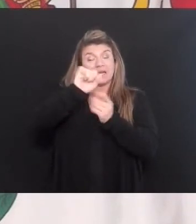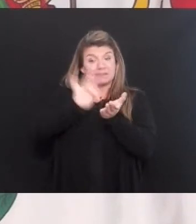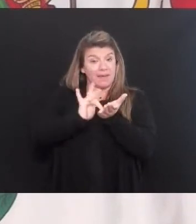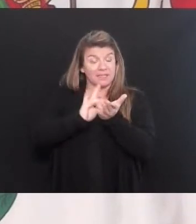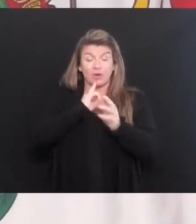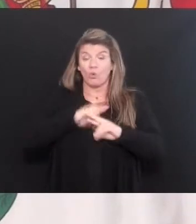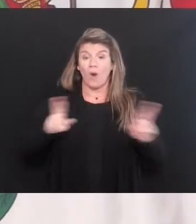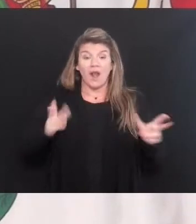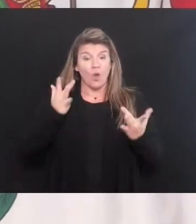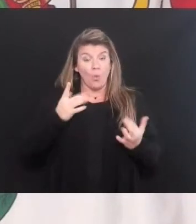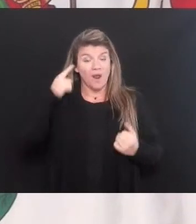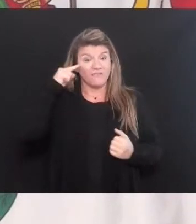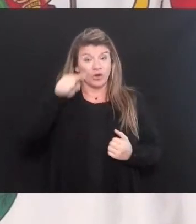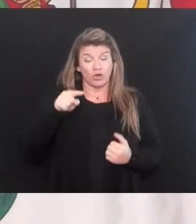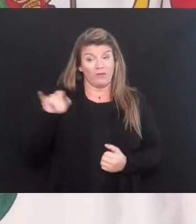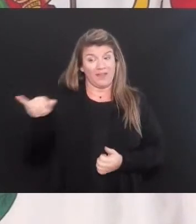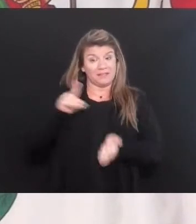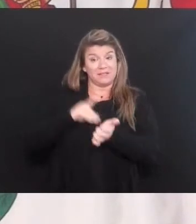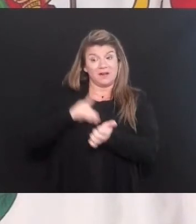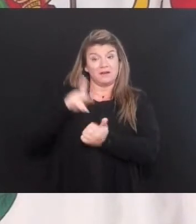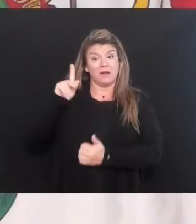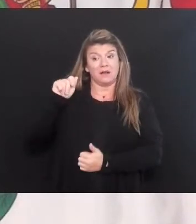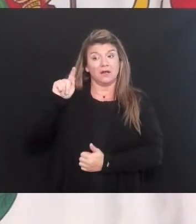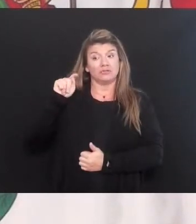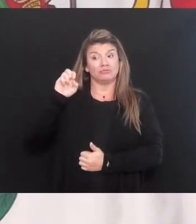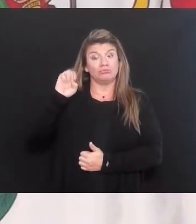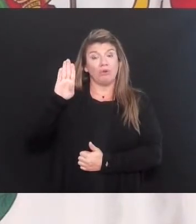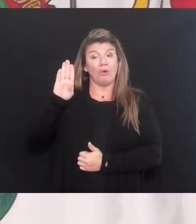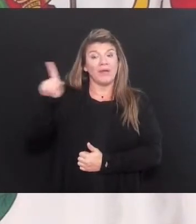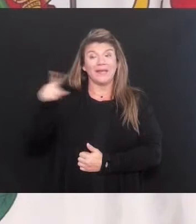that Dr. Katubo just went through.